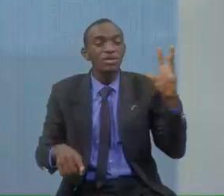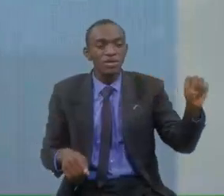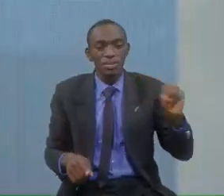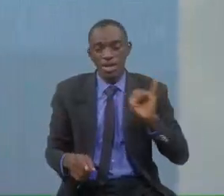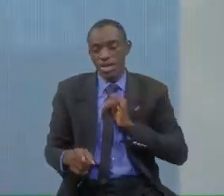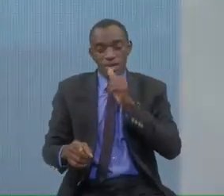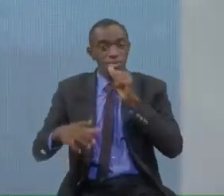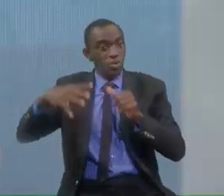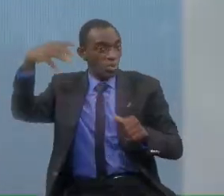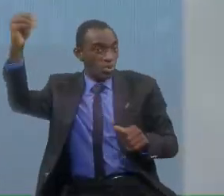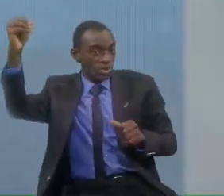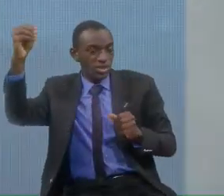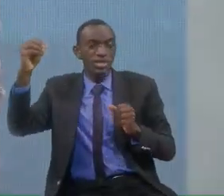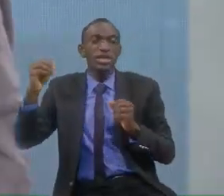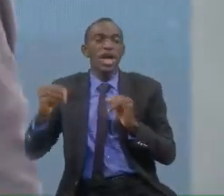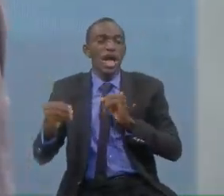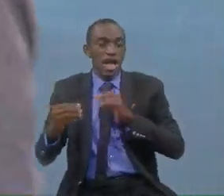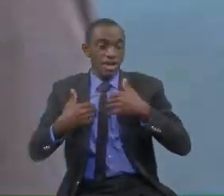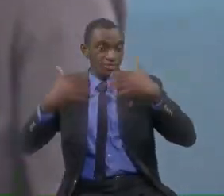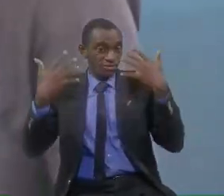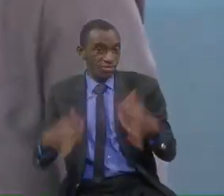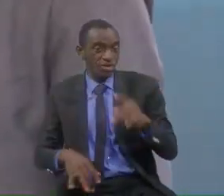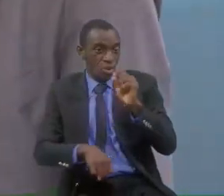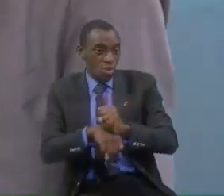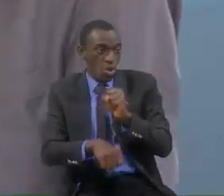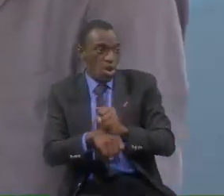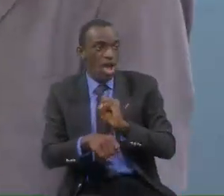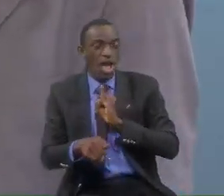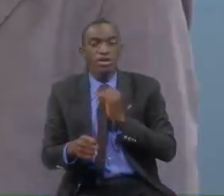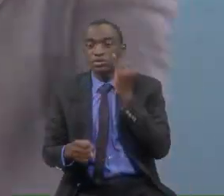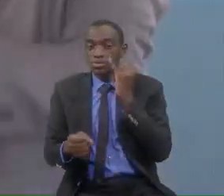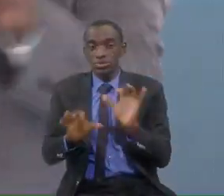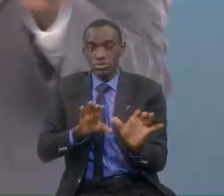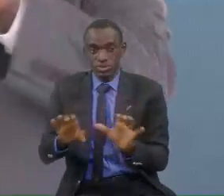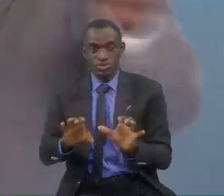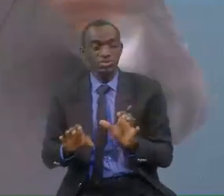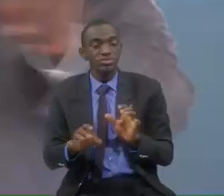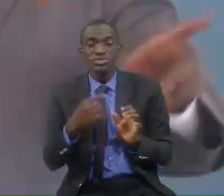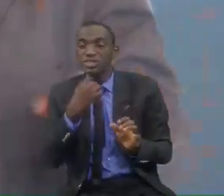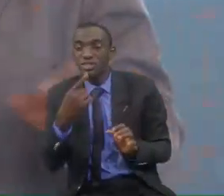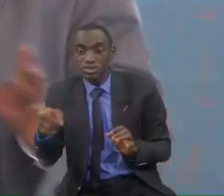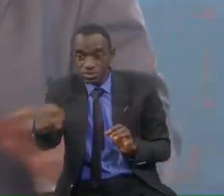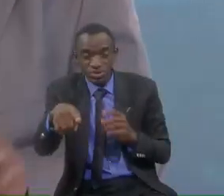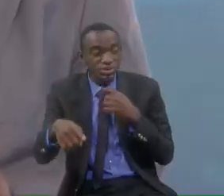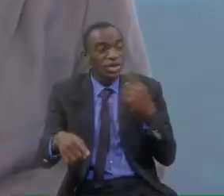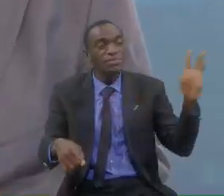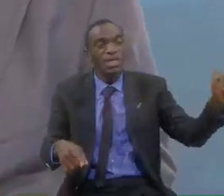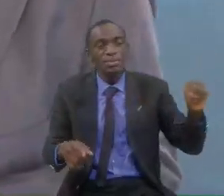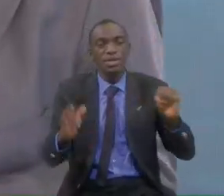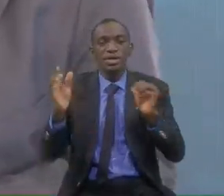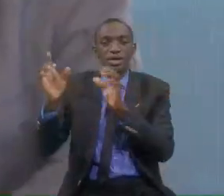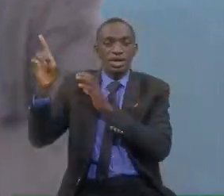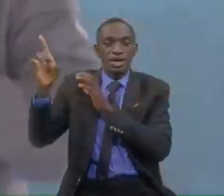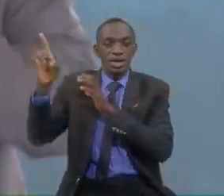to do. Tell them, Christ is the Son of God, and there is no